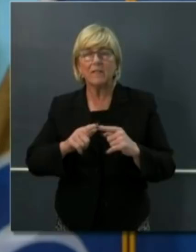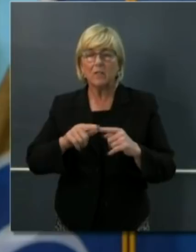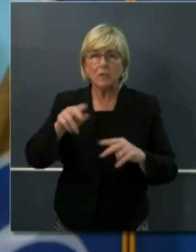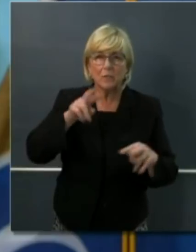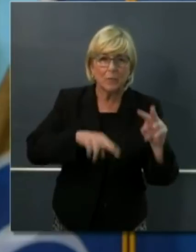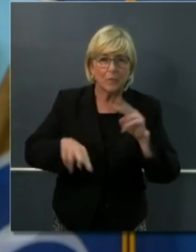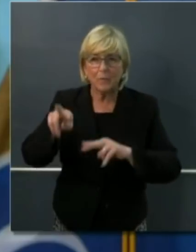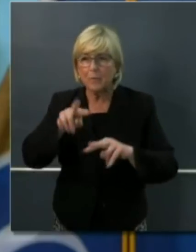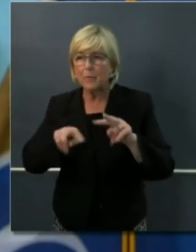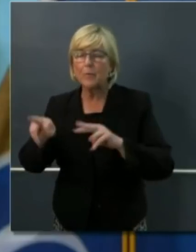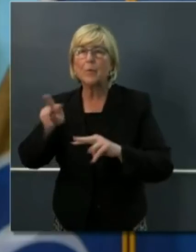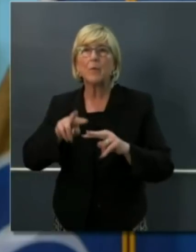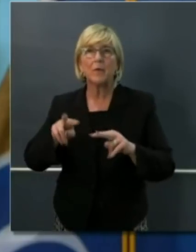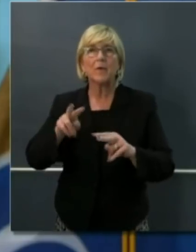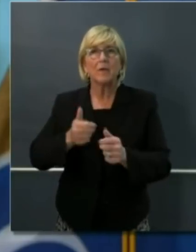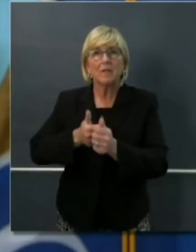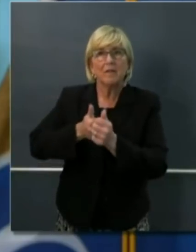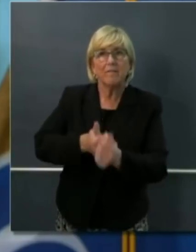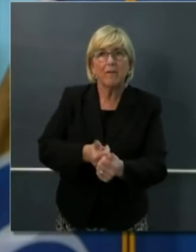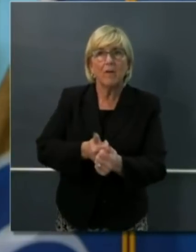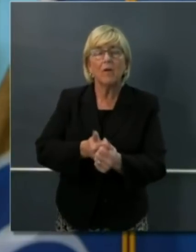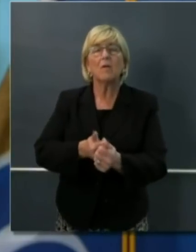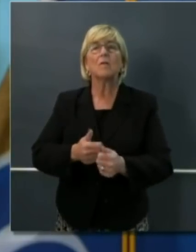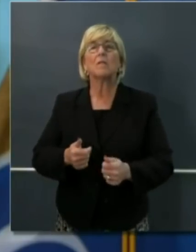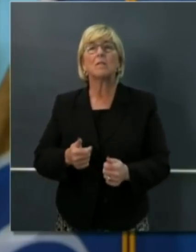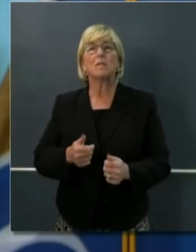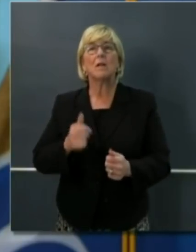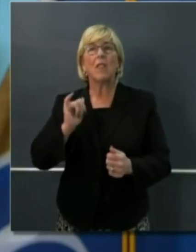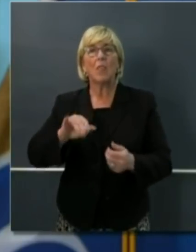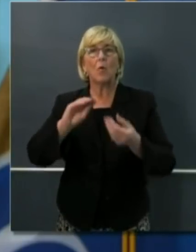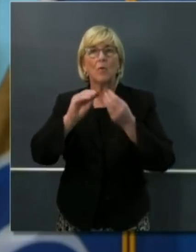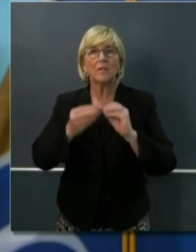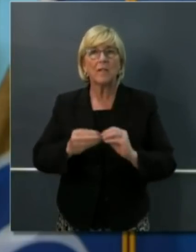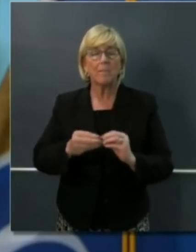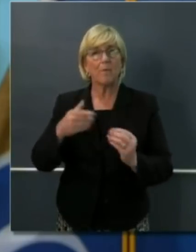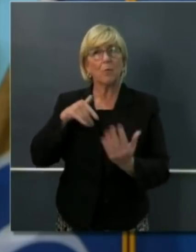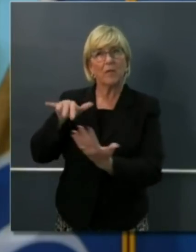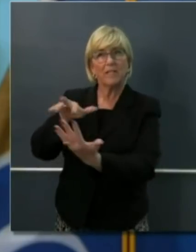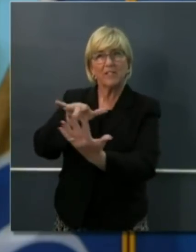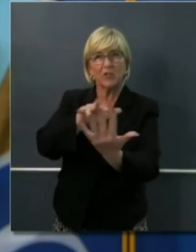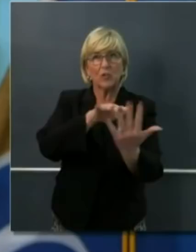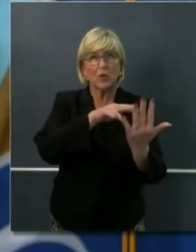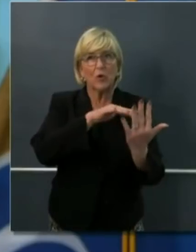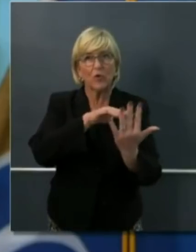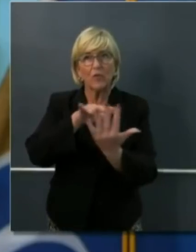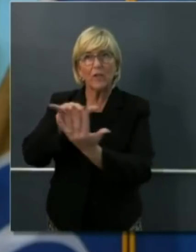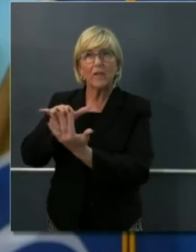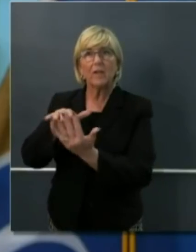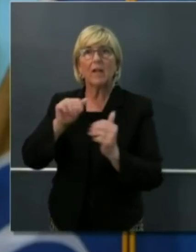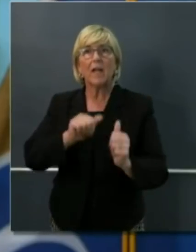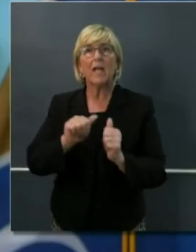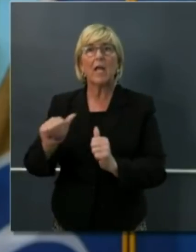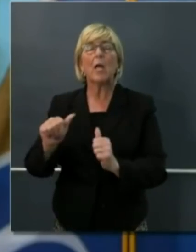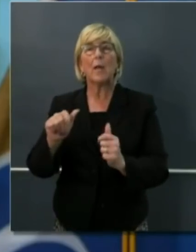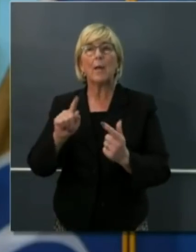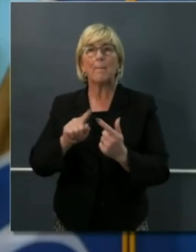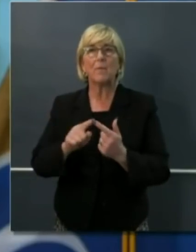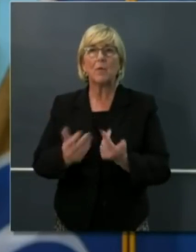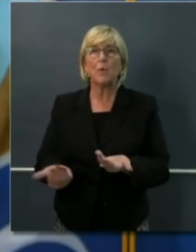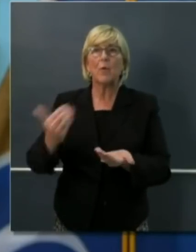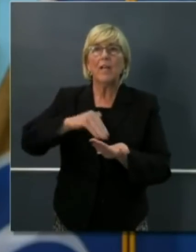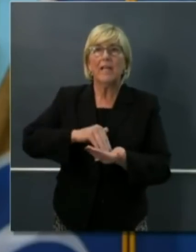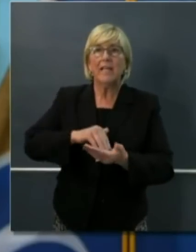work. And what we've been doing is surveying not only the local capacity and workforce, but the ability to